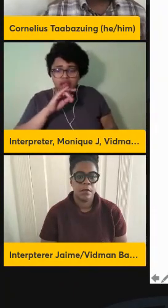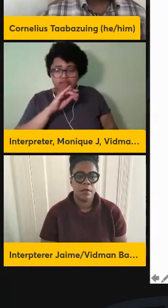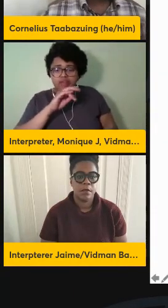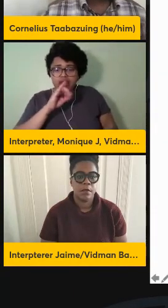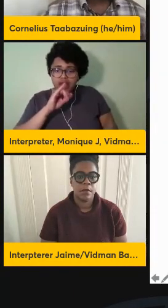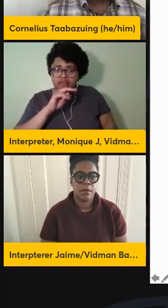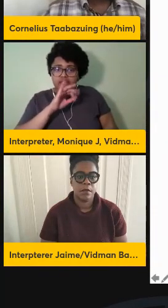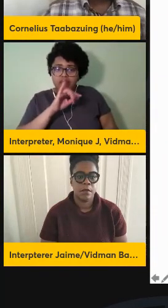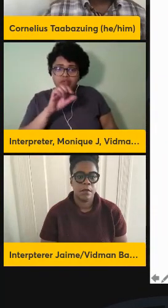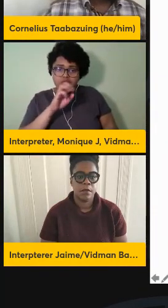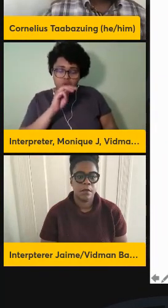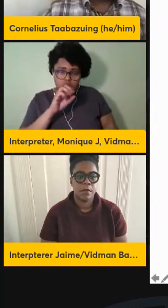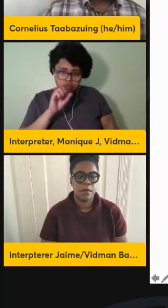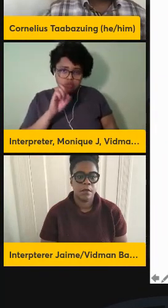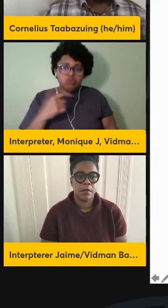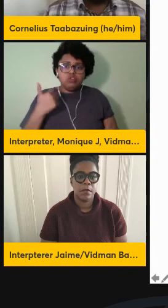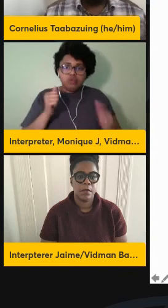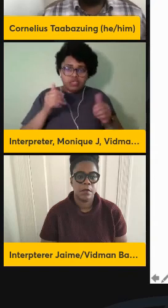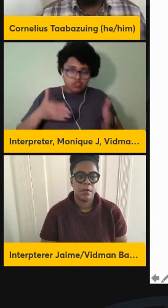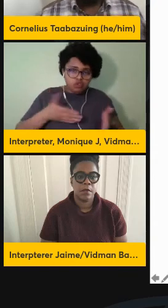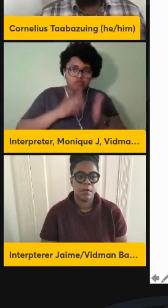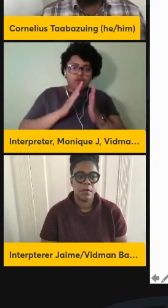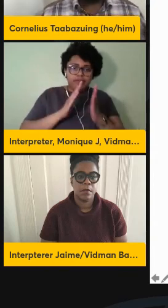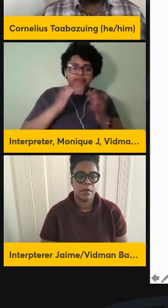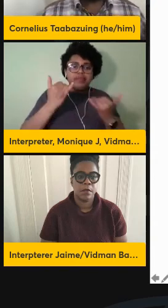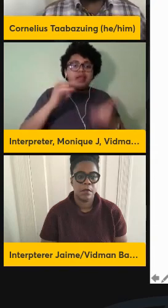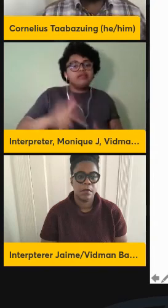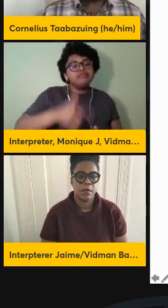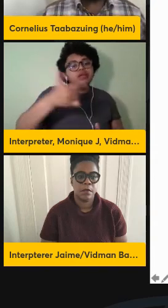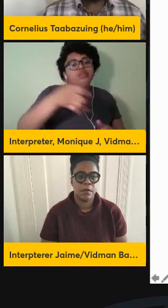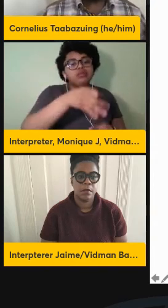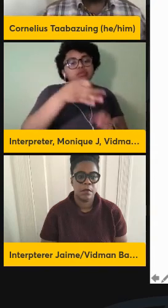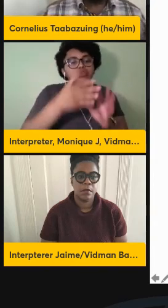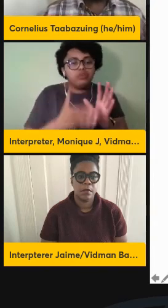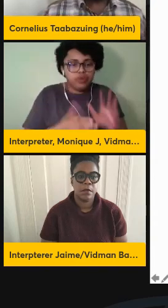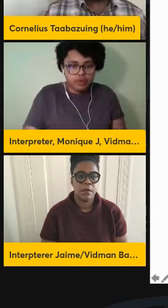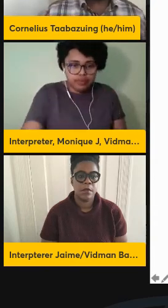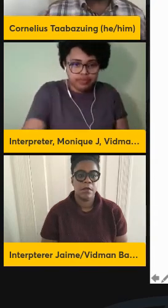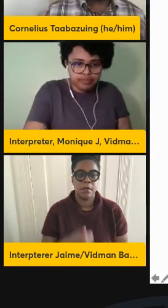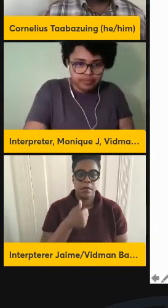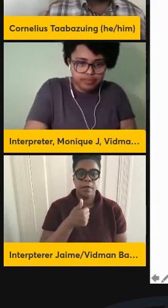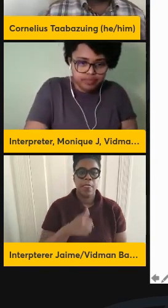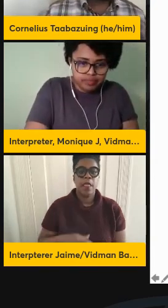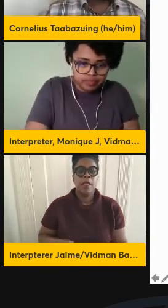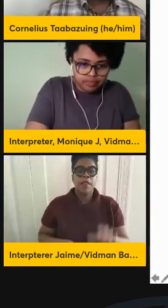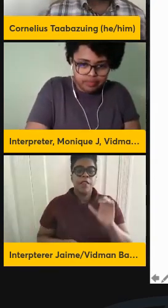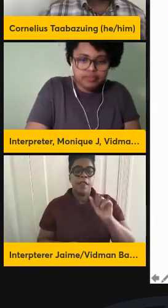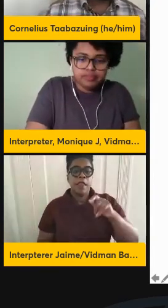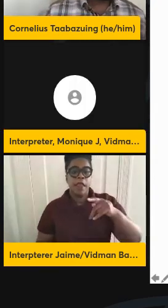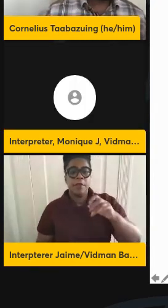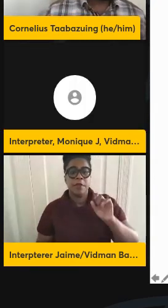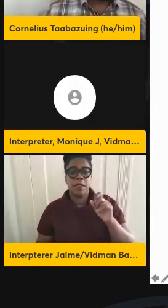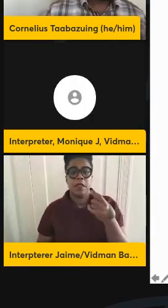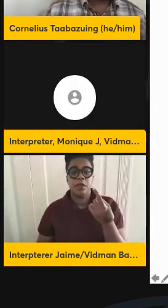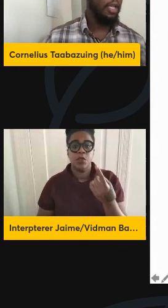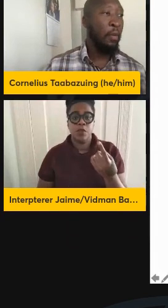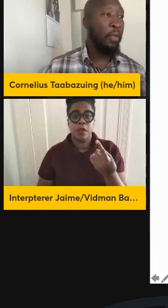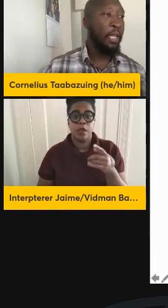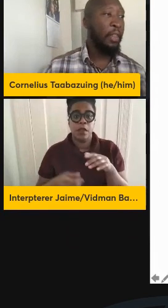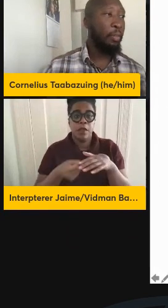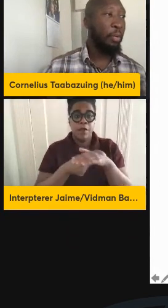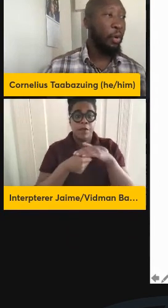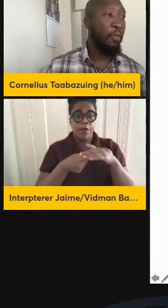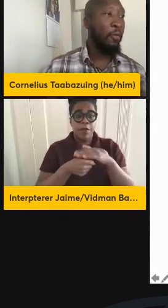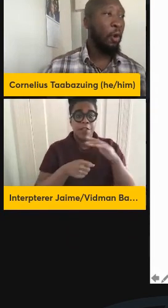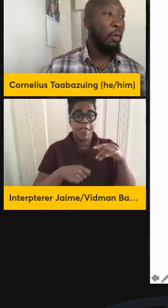address. And one of the sort of paradigms in the caspase-1 field that existed for about a decade was